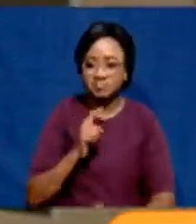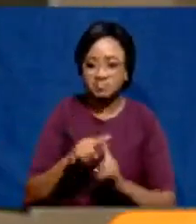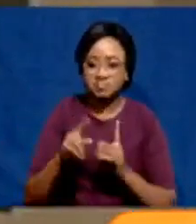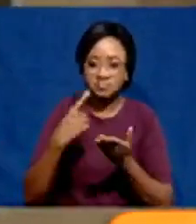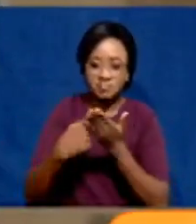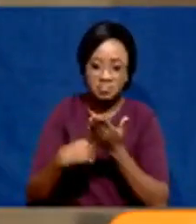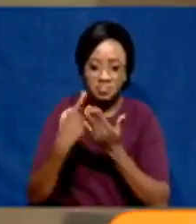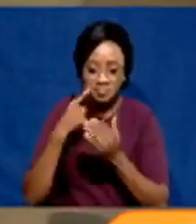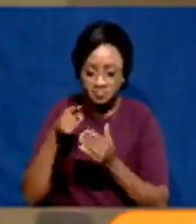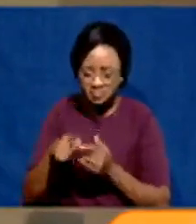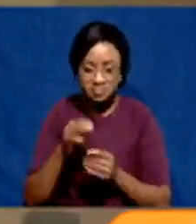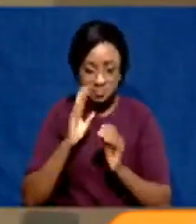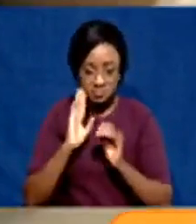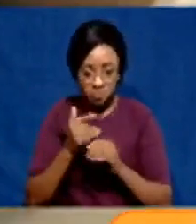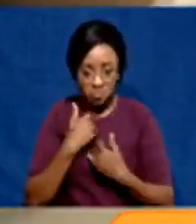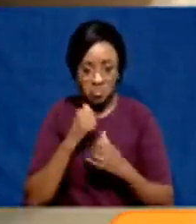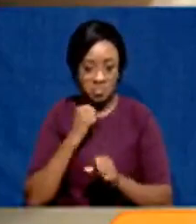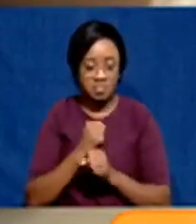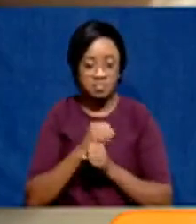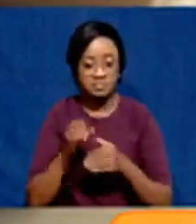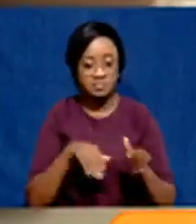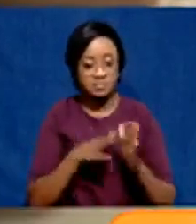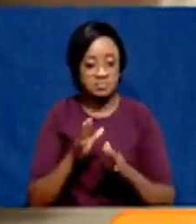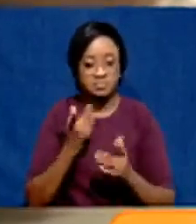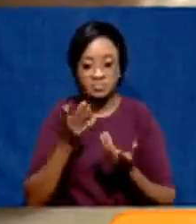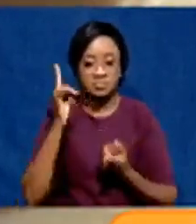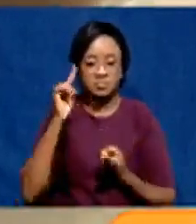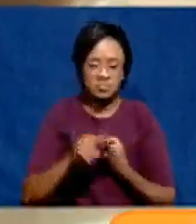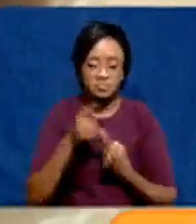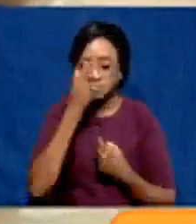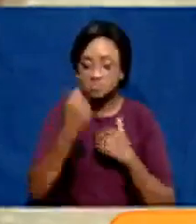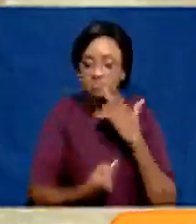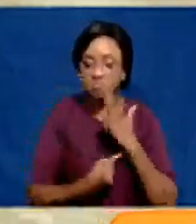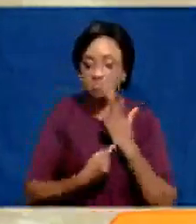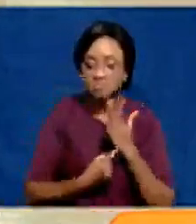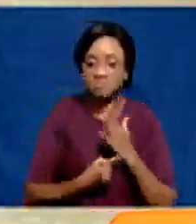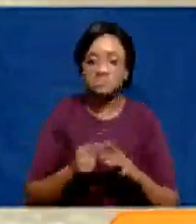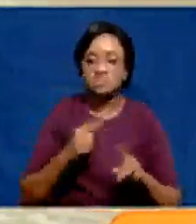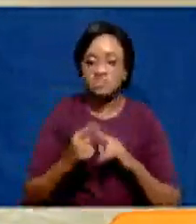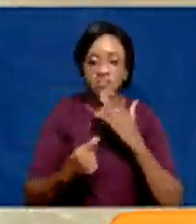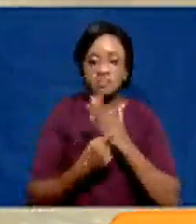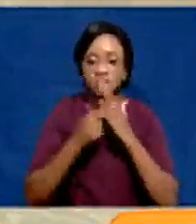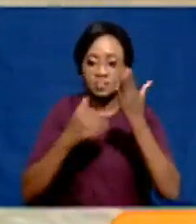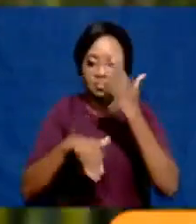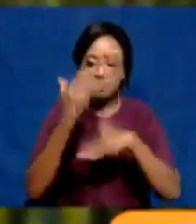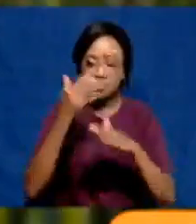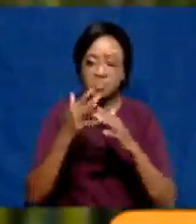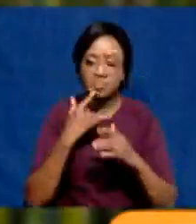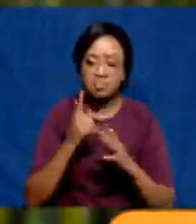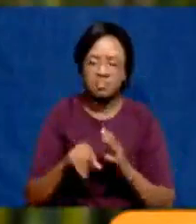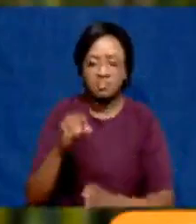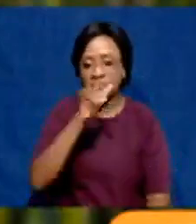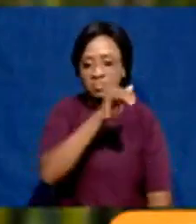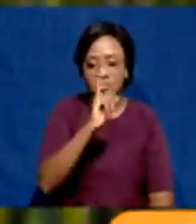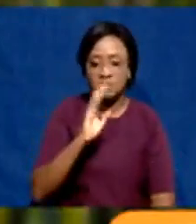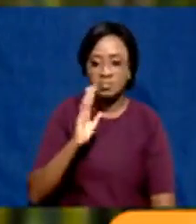its impact on job security have emerged of late. Tech experts have, however, downplayed those concerns. AI is not